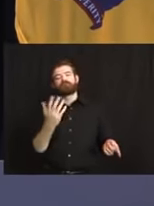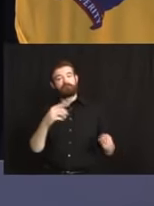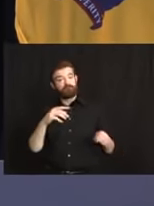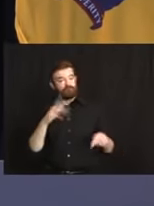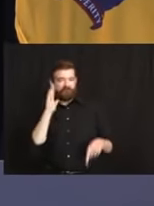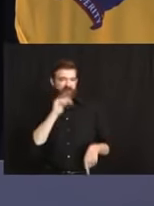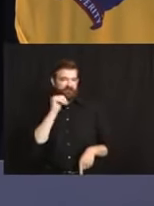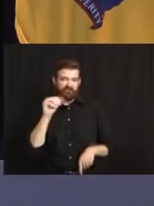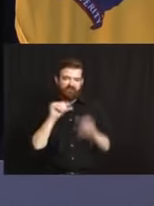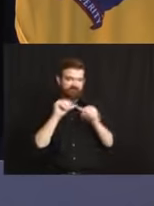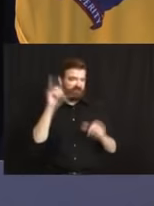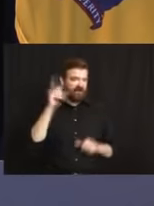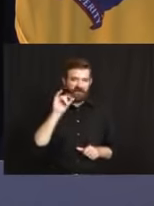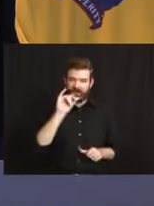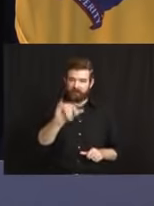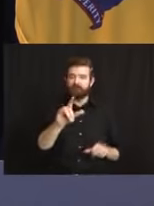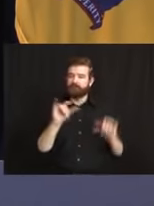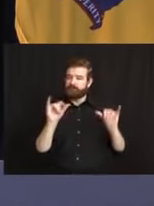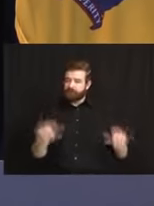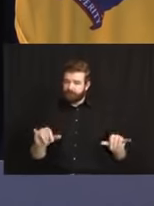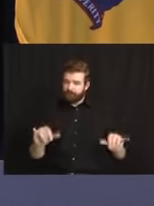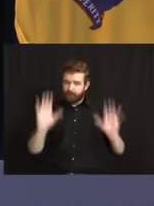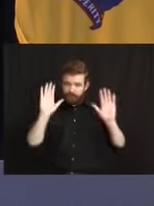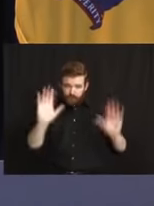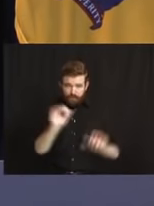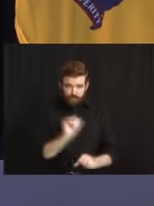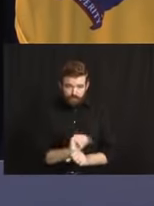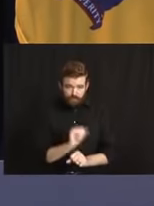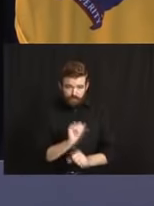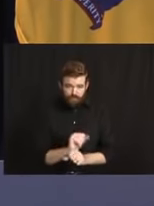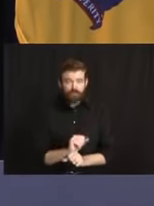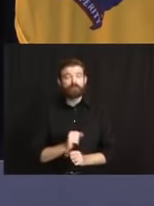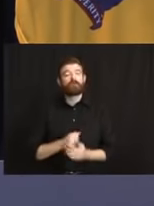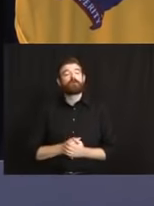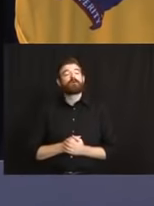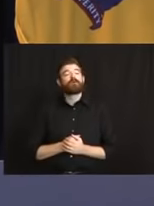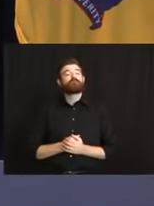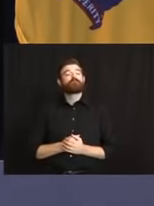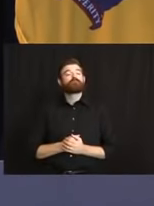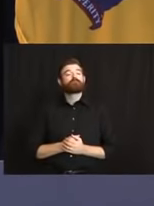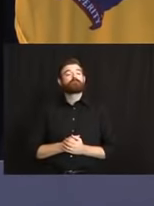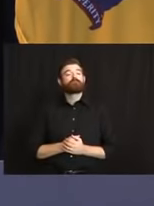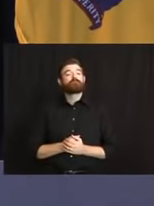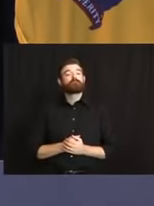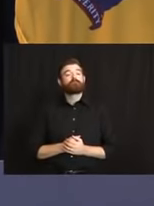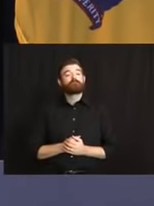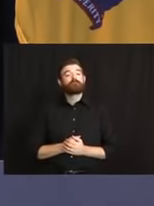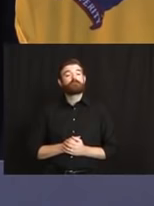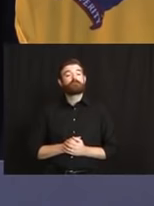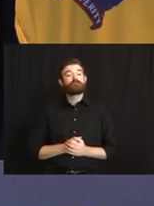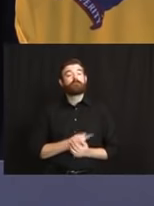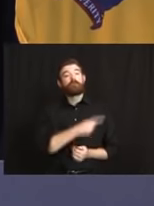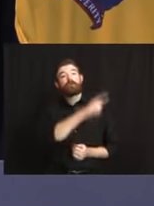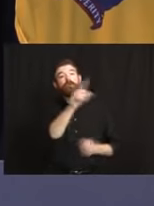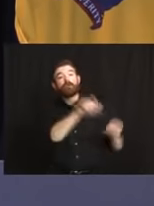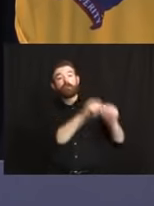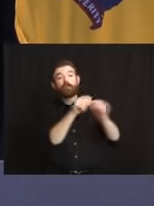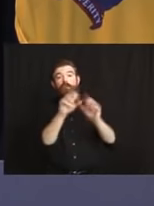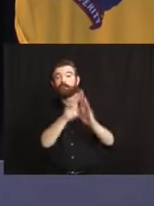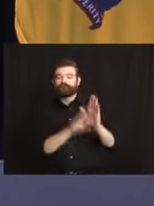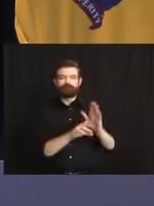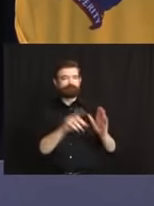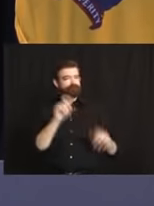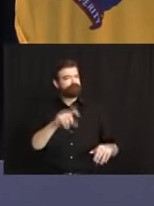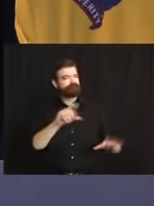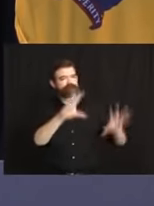work, we crack down and eliminate, God willing, the knucklehead behavior. If we do both, we get